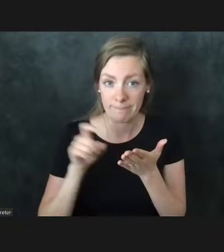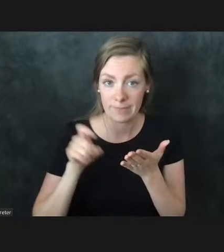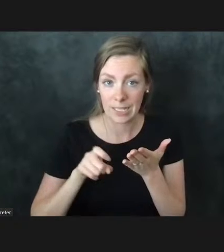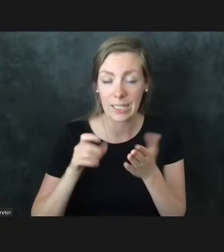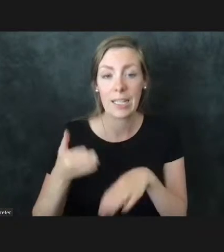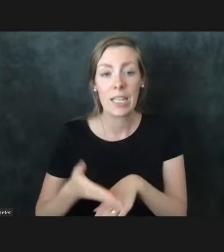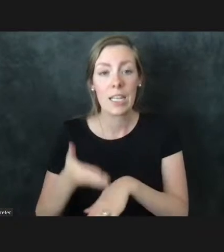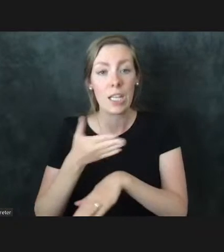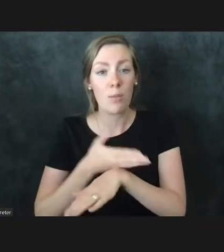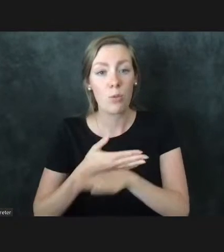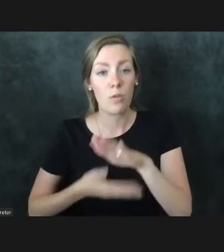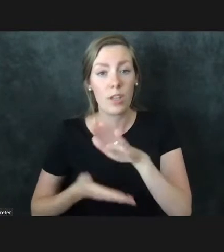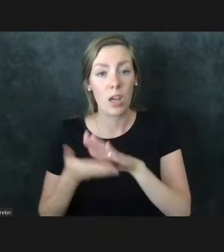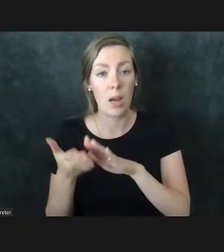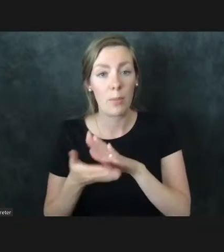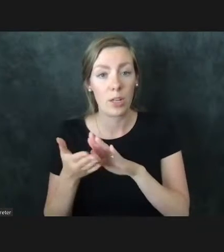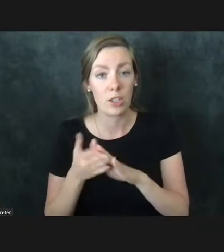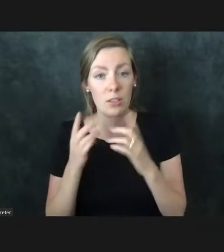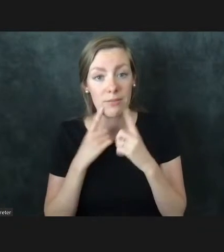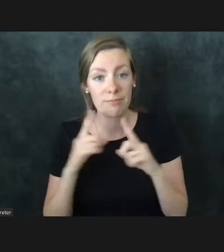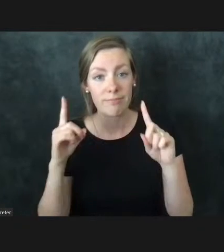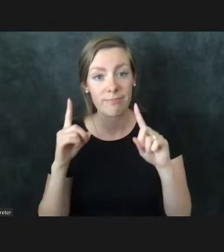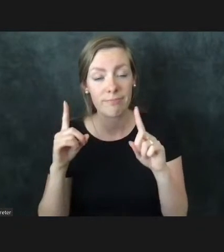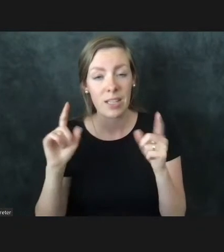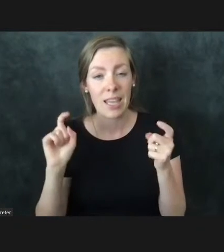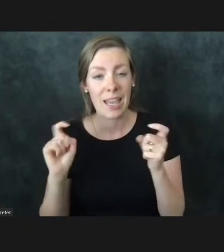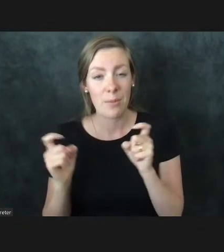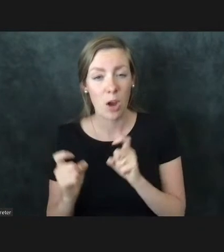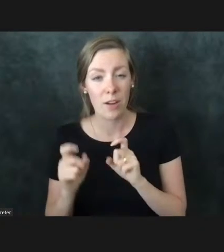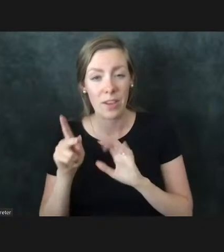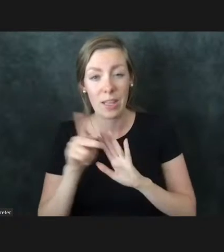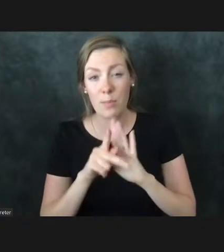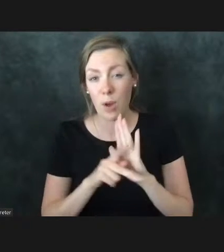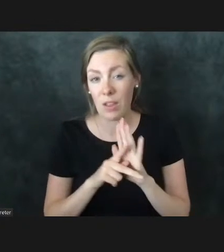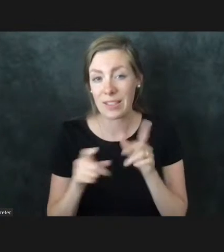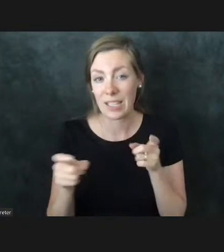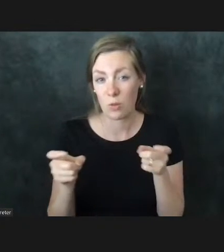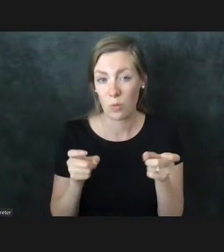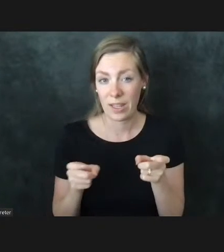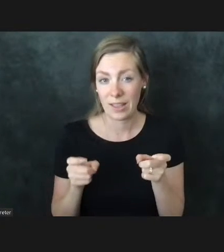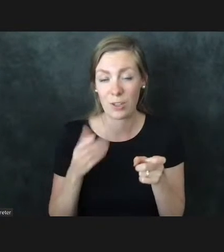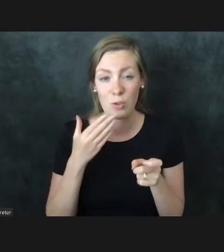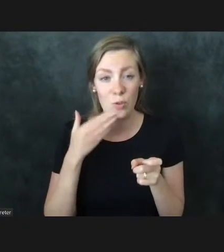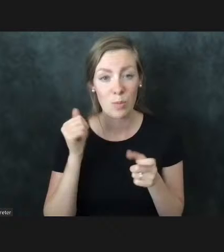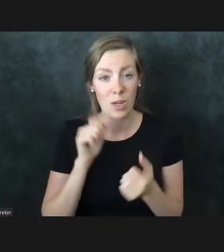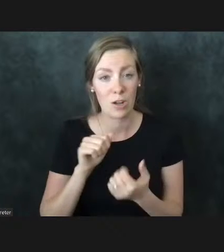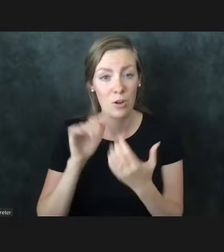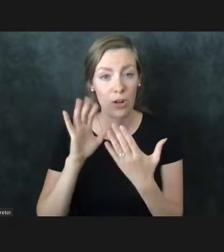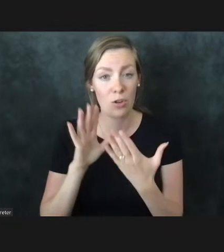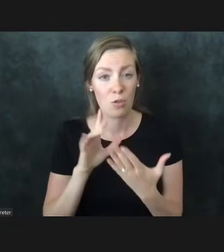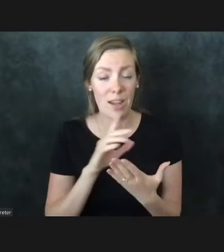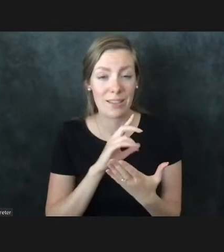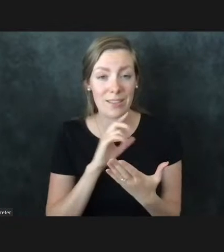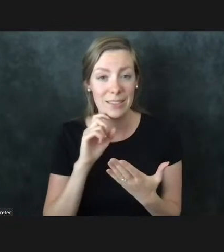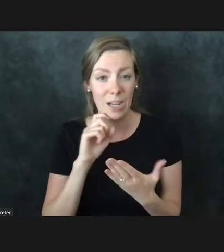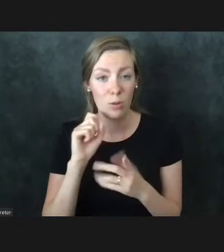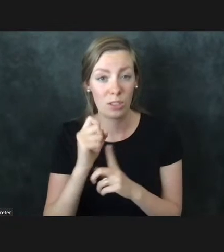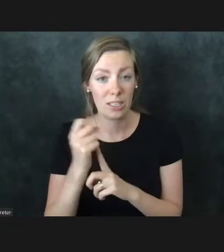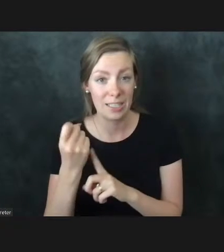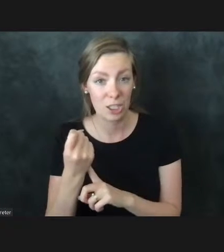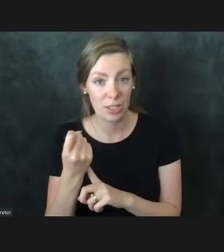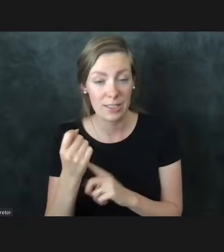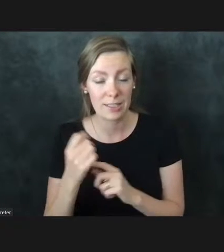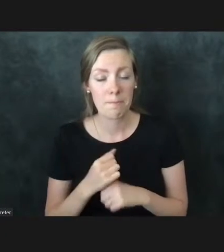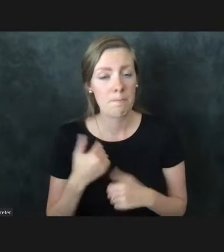improving operational efficiencies, and modifying policy and regulations to better address drought conditions. We